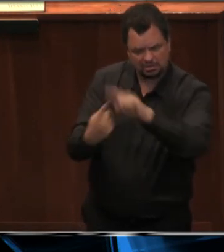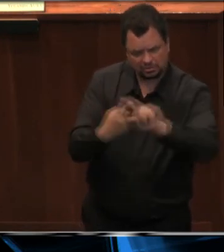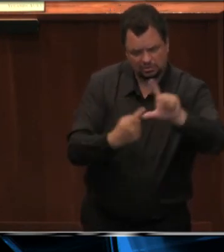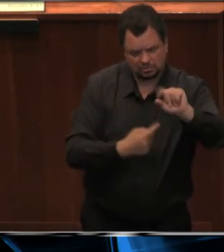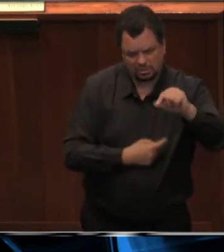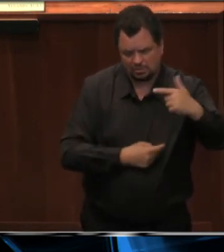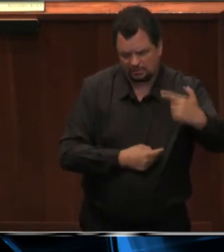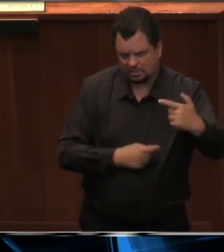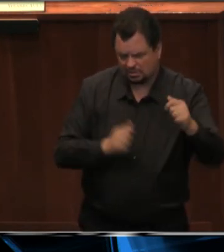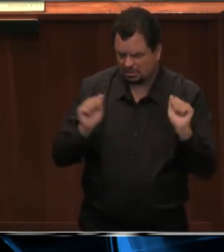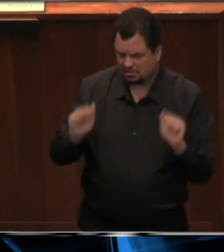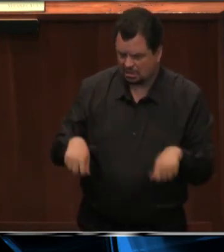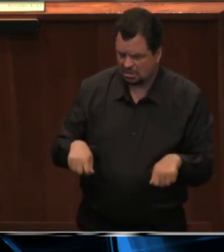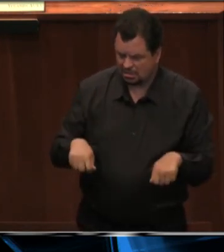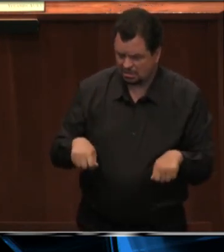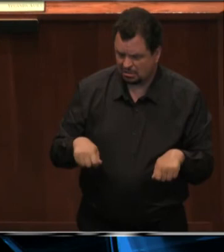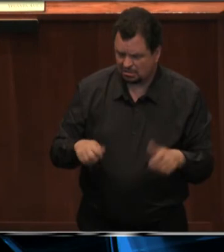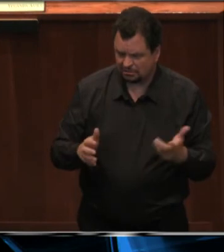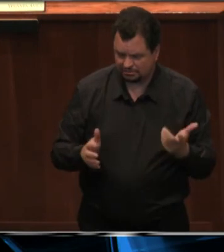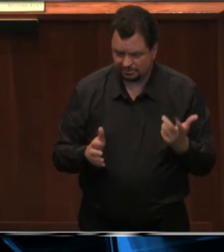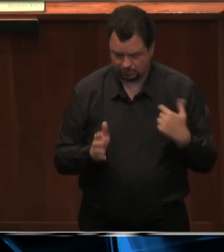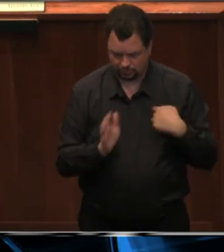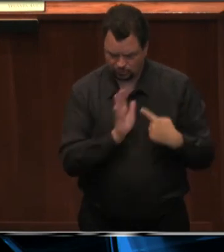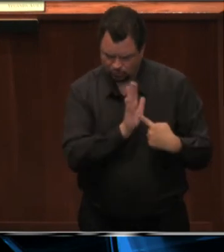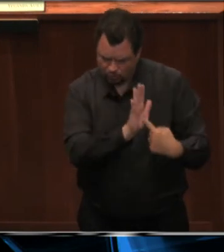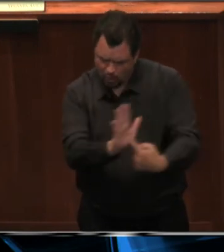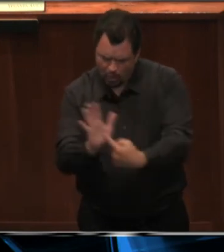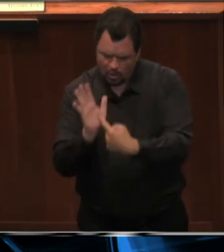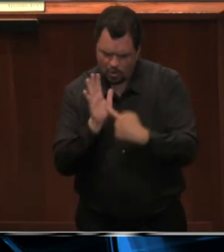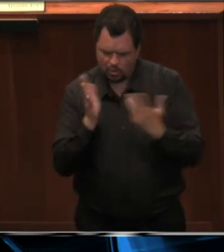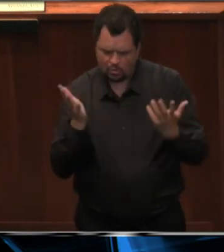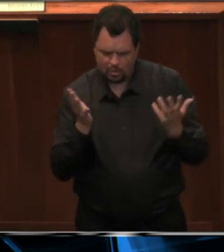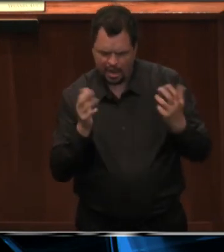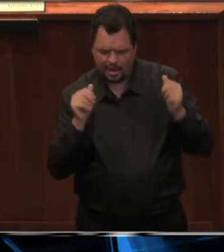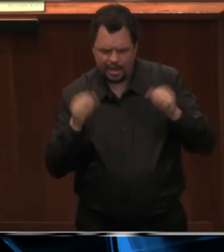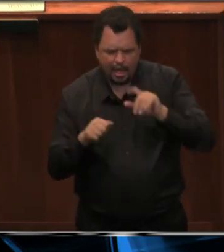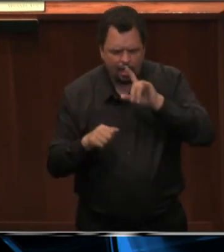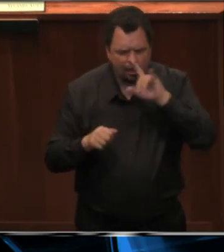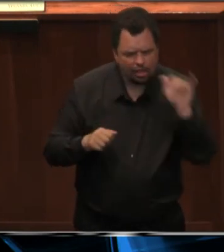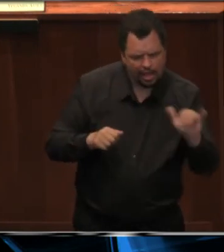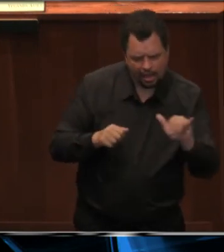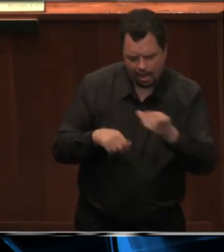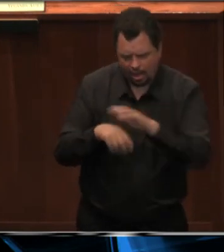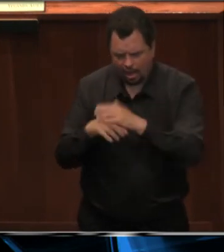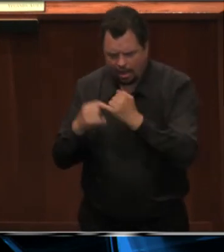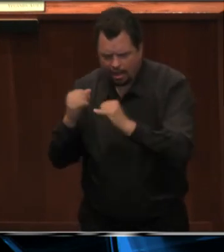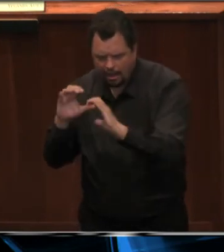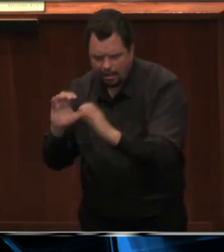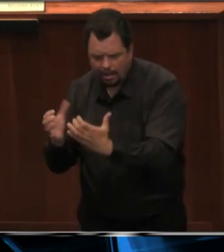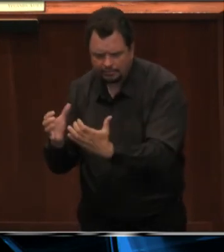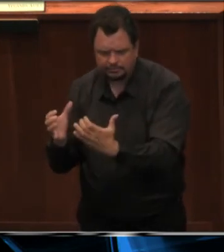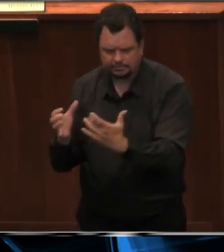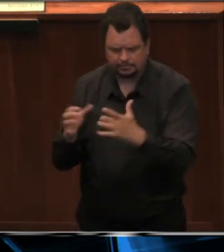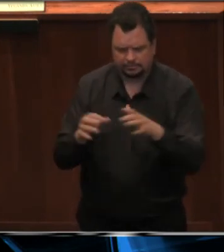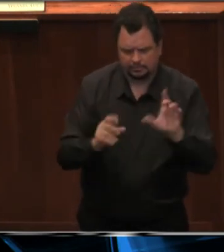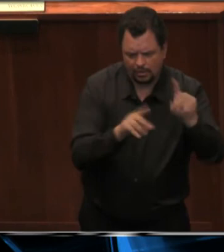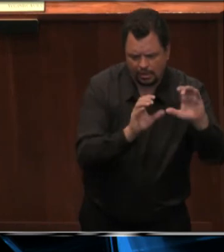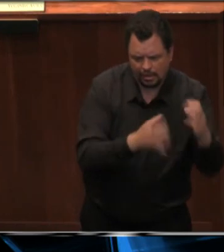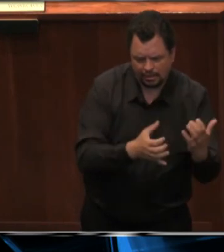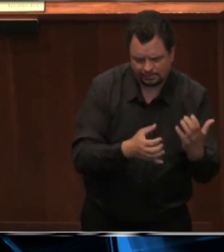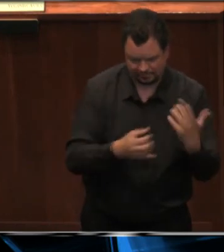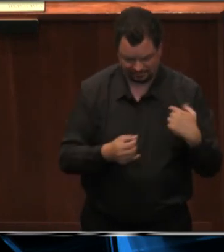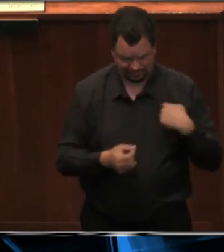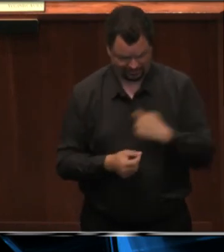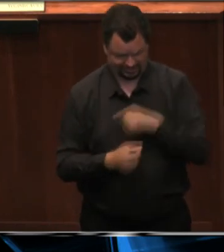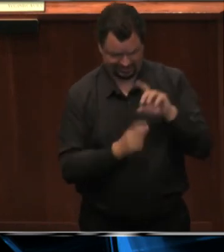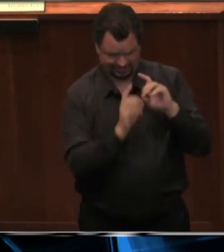And work in that until cases stop increasing, the curve lowers, and the students would actually have their own D20 teacher to help them. We can do it.